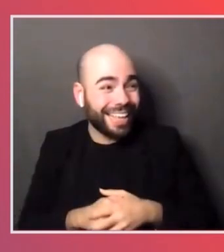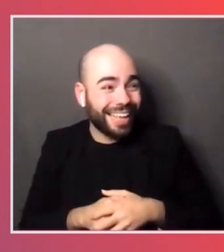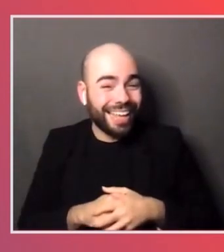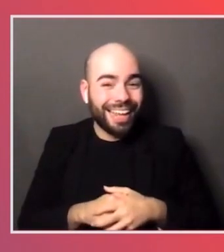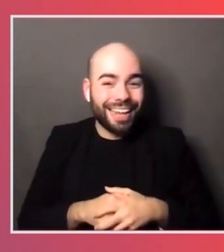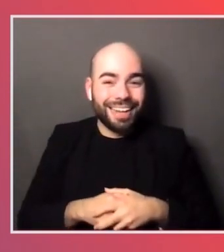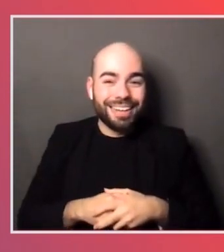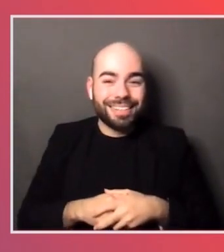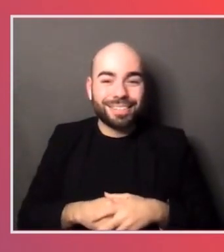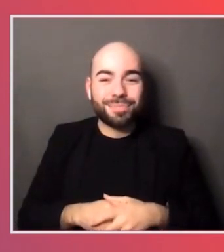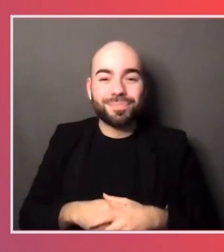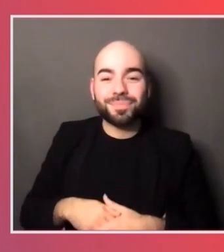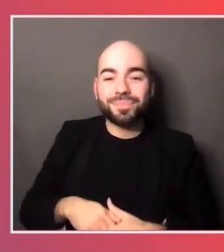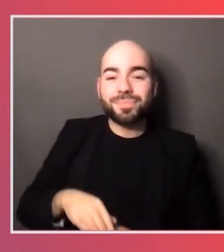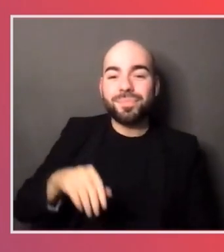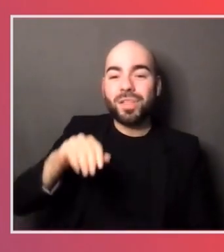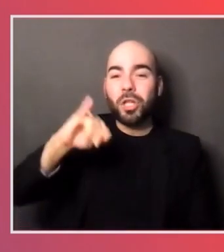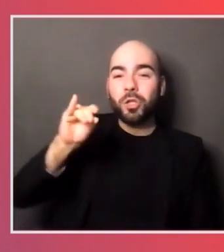terrible singing voice.